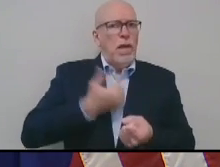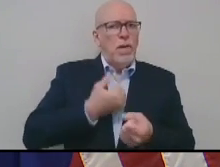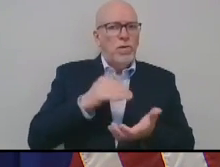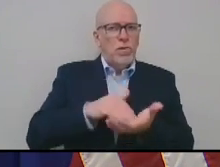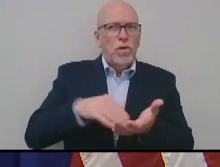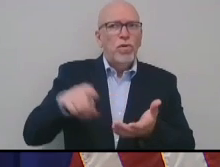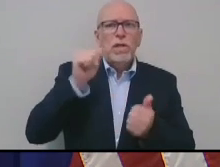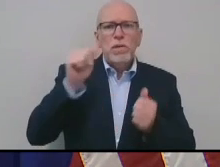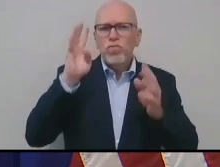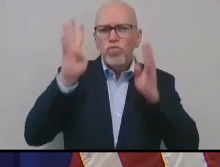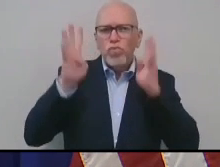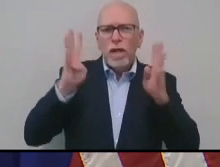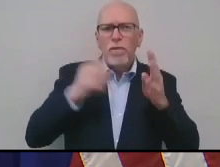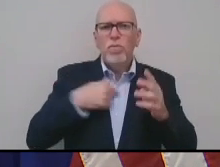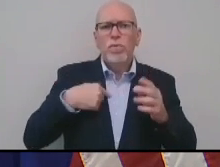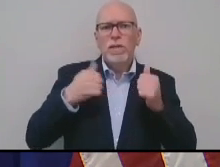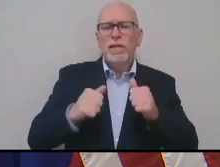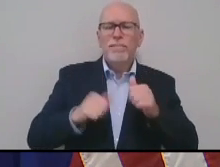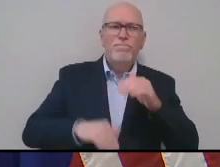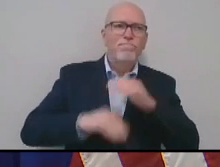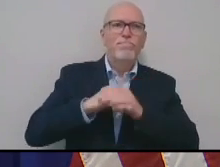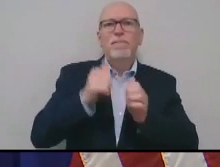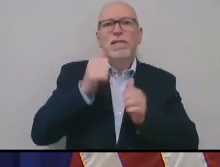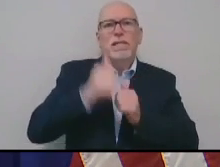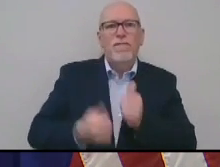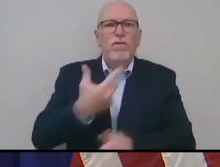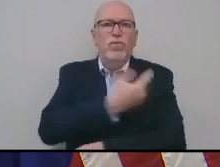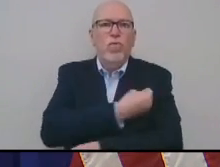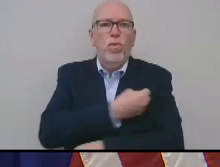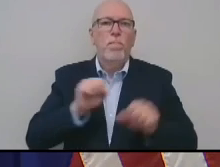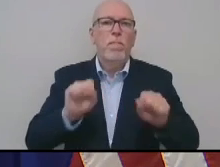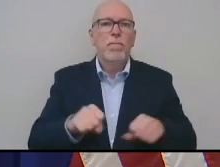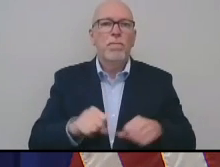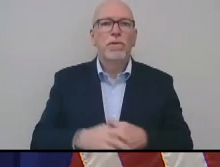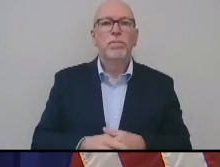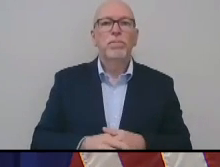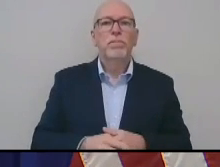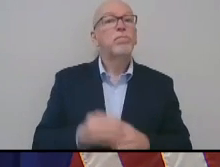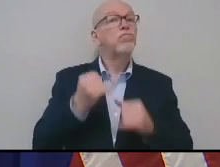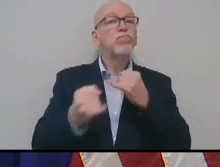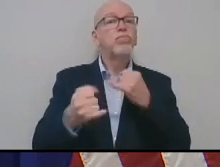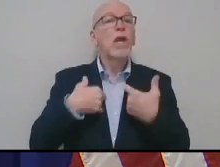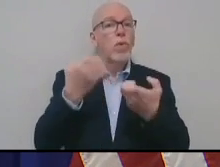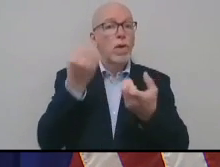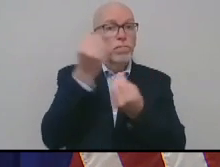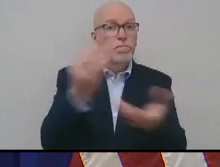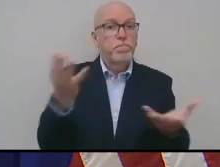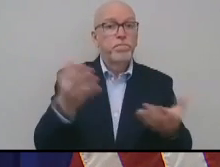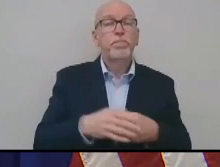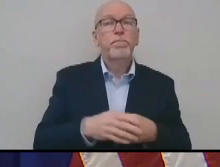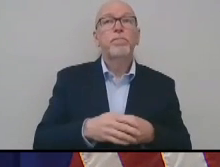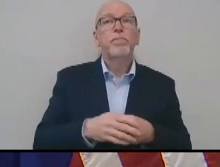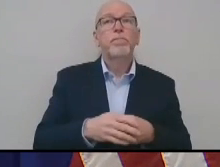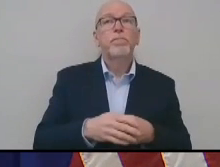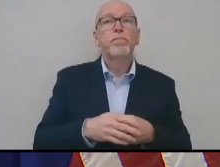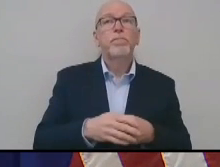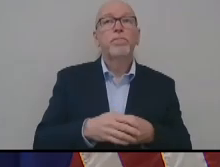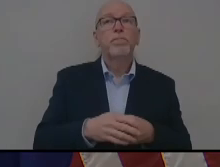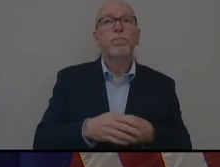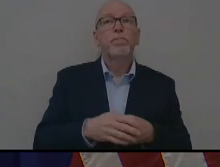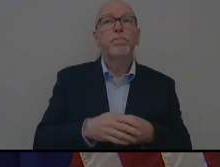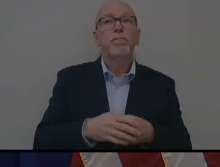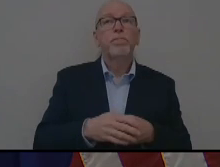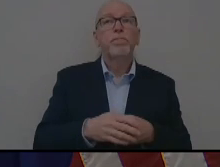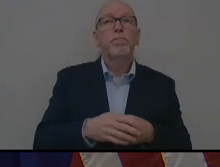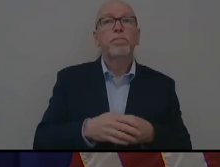so that we can maximize every dose possible. Finally, I want to let you know about an update that is coming soon.